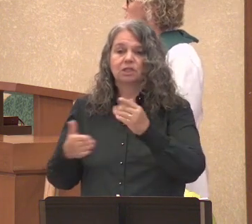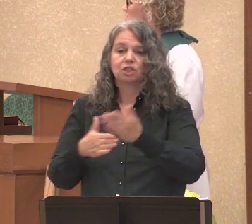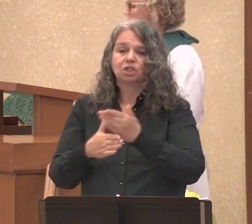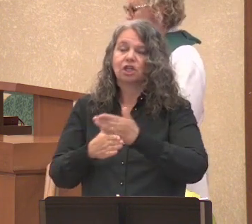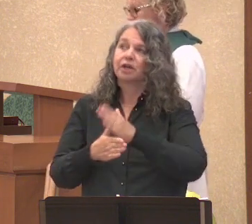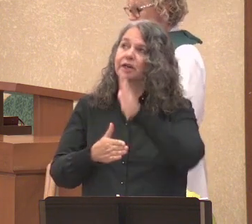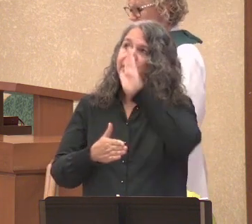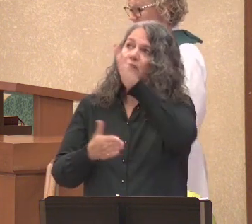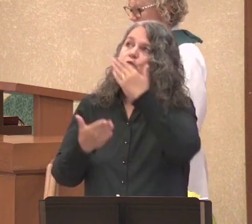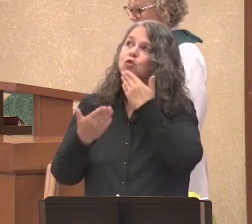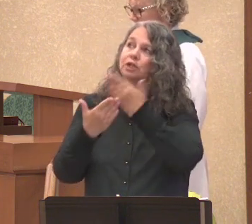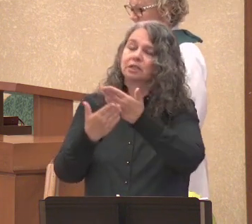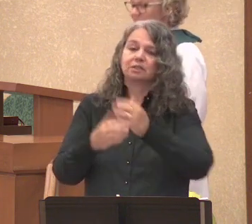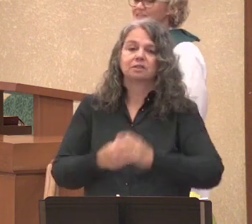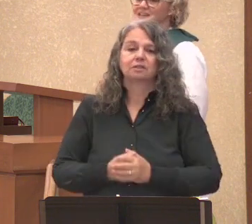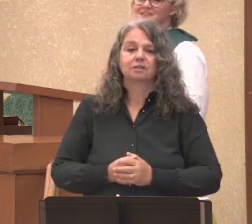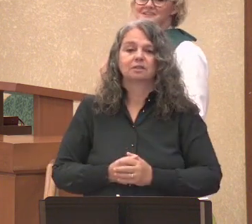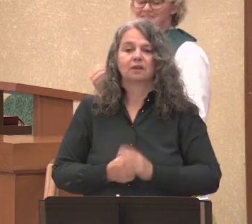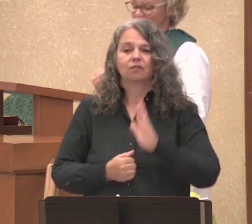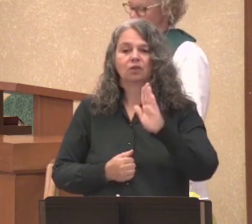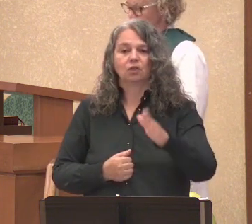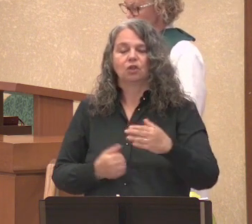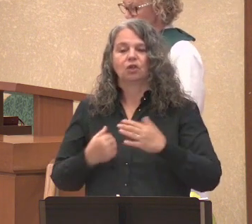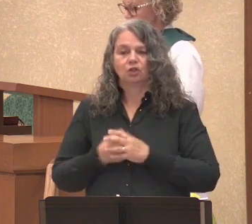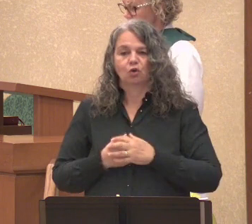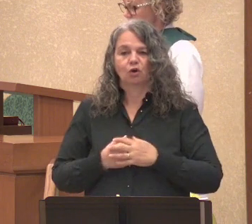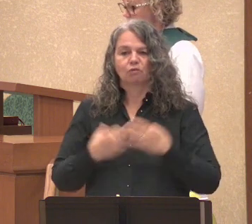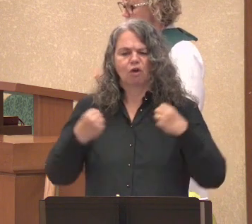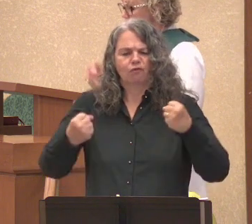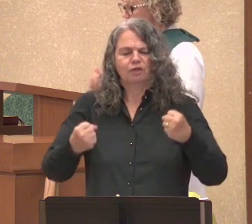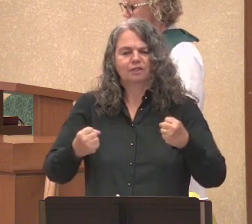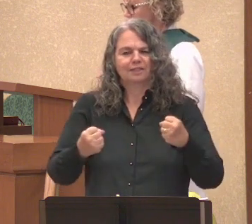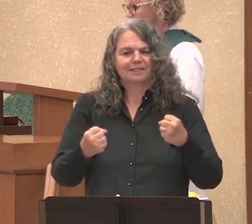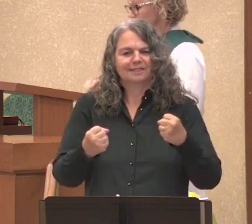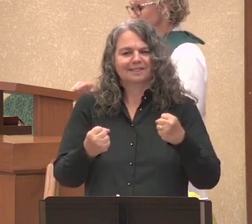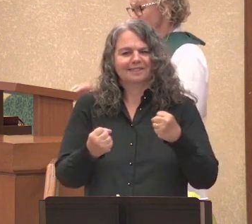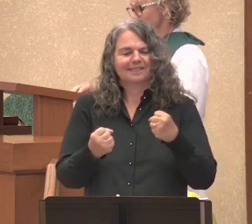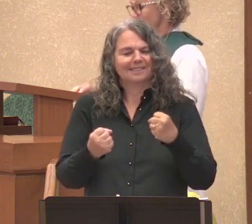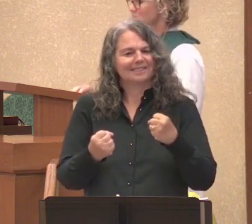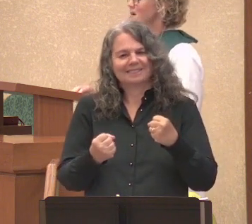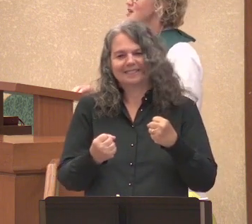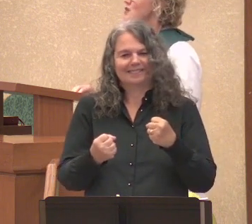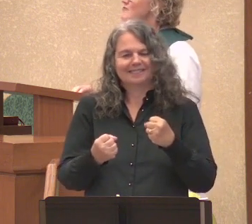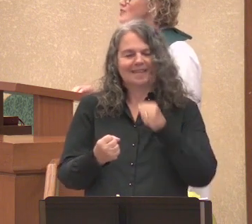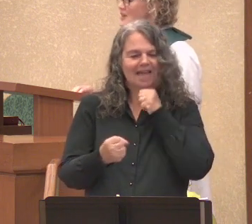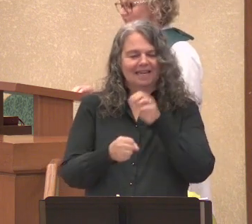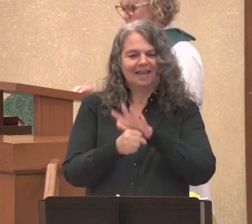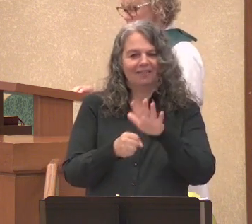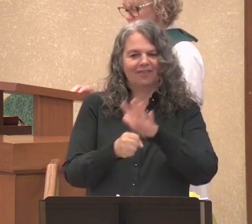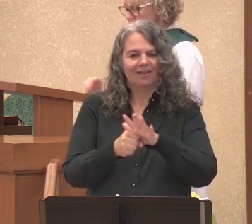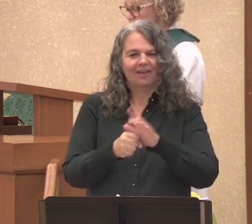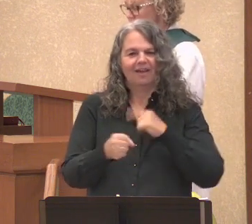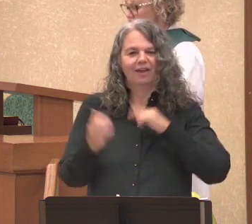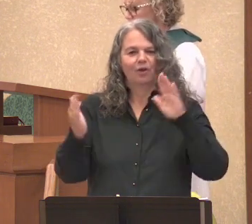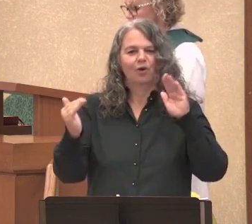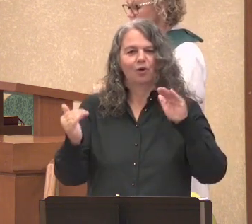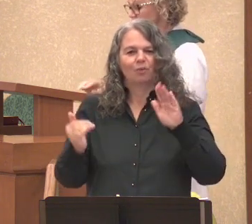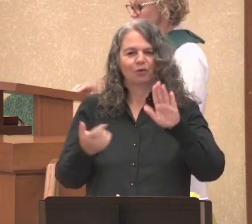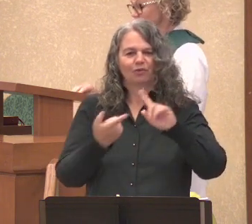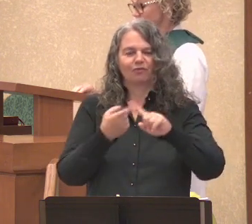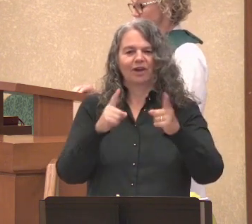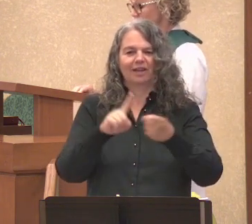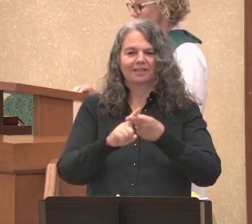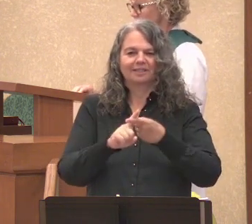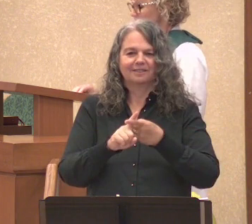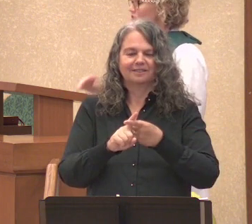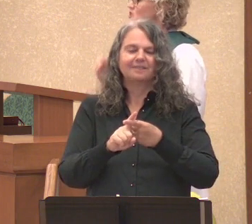But if your confidence is lacking, like Gideon, I hope you'll be inspired by a friend who is shining the